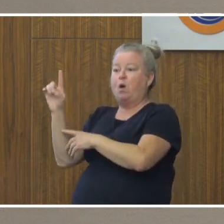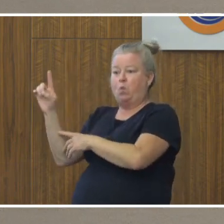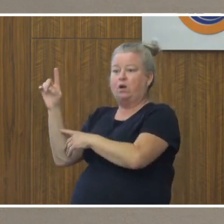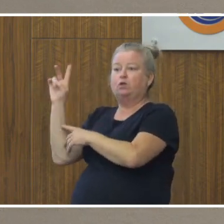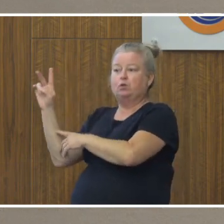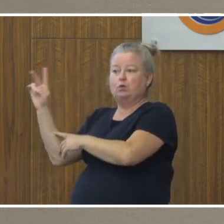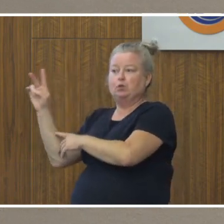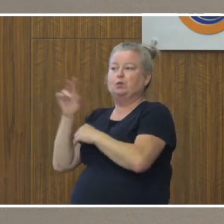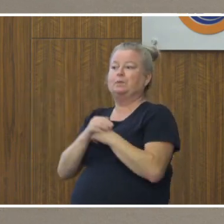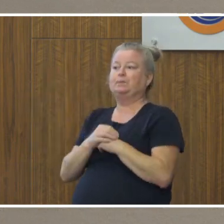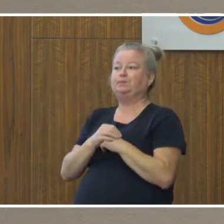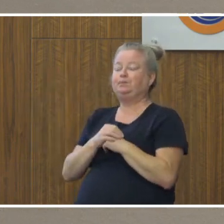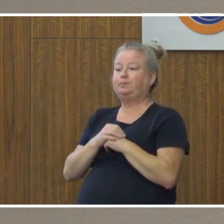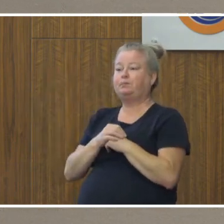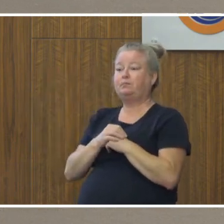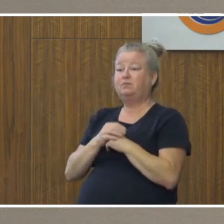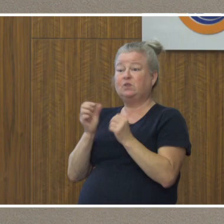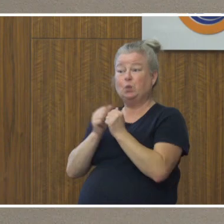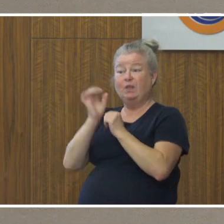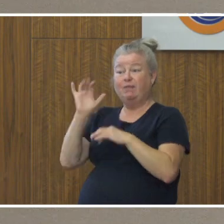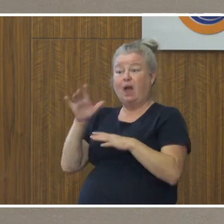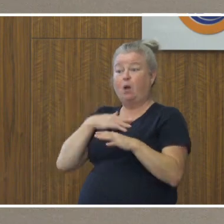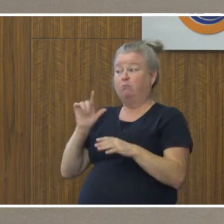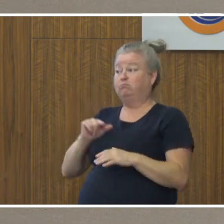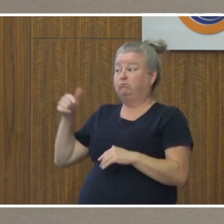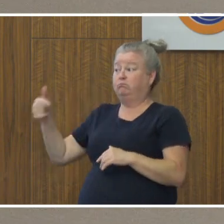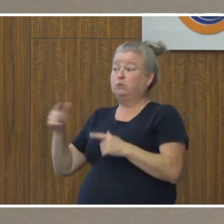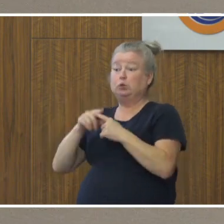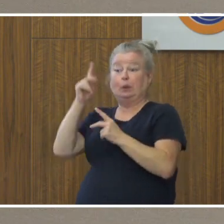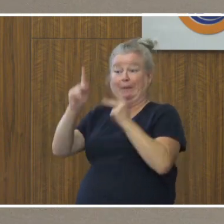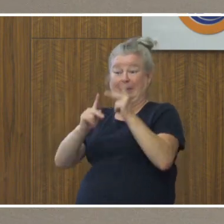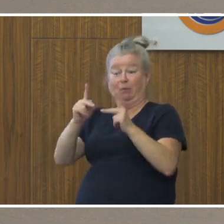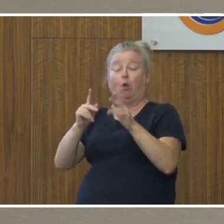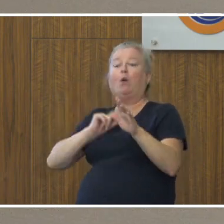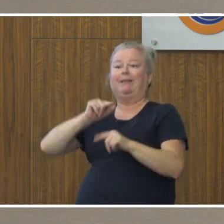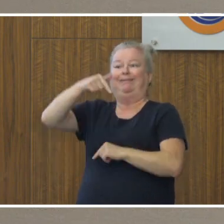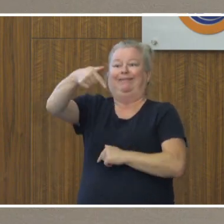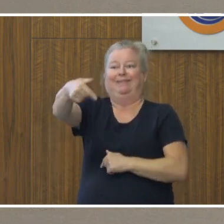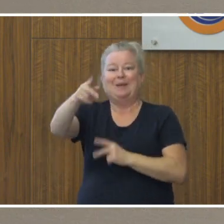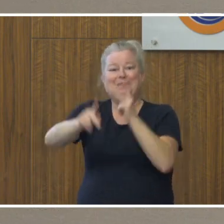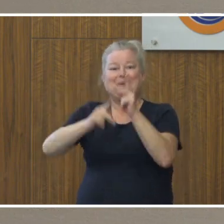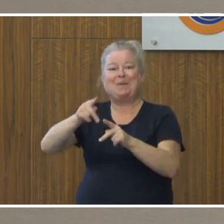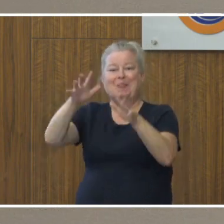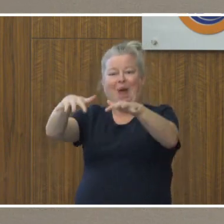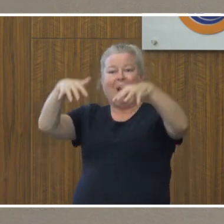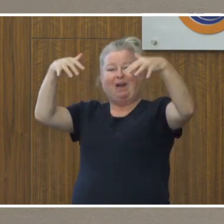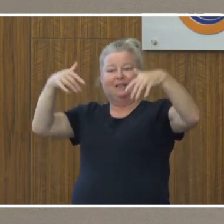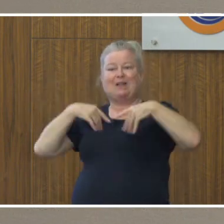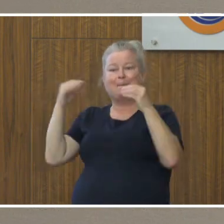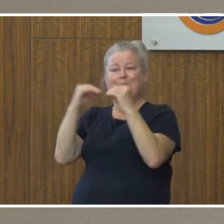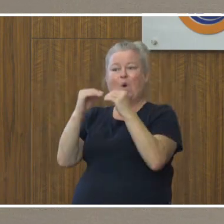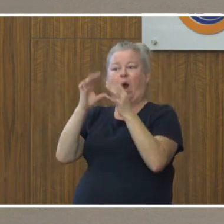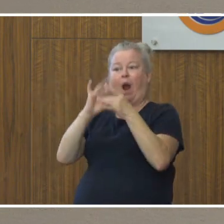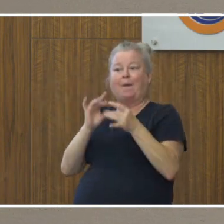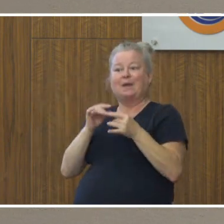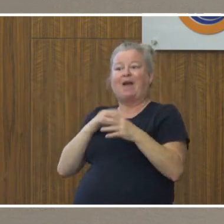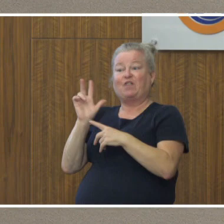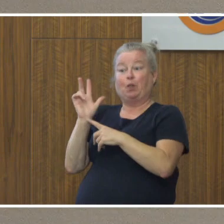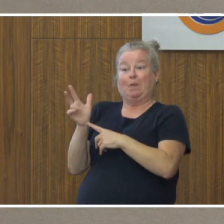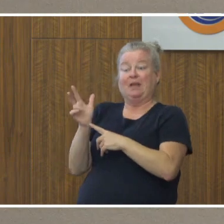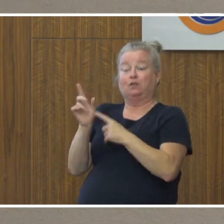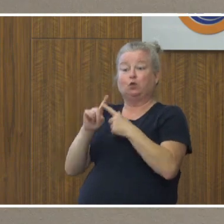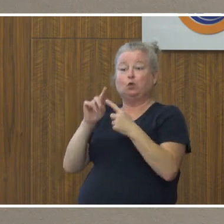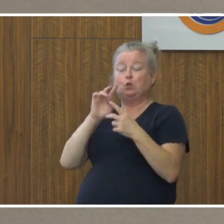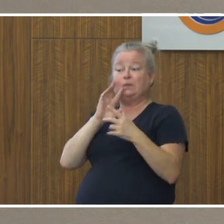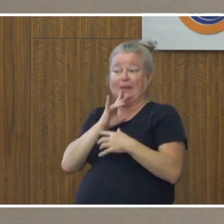5541122. And with that, I'd like to turn it over back to the folks in the audience. If there's any other further comments at the present time, you have 3 minutes to speak or 6